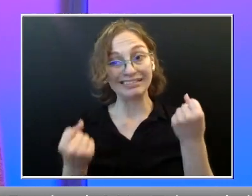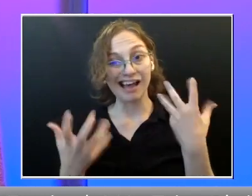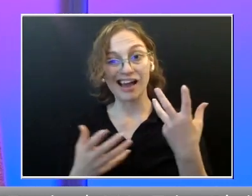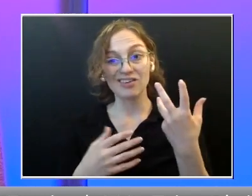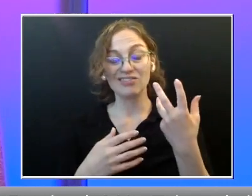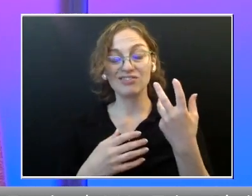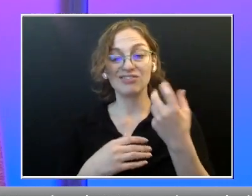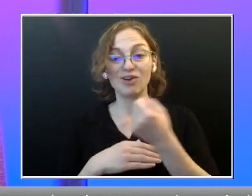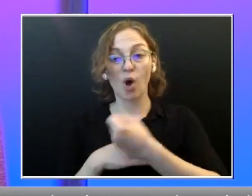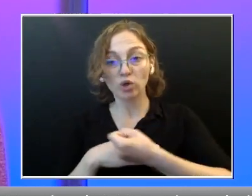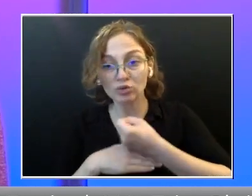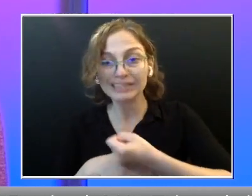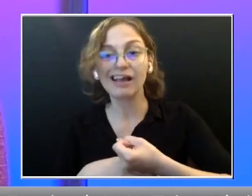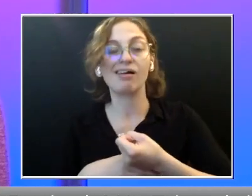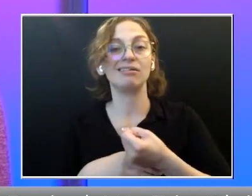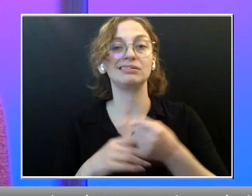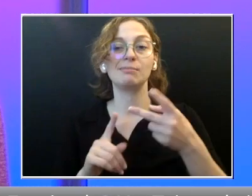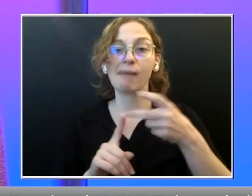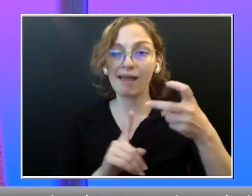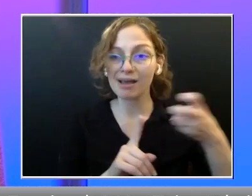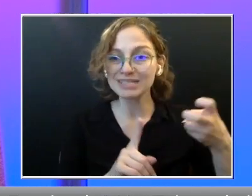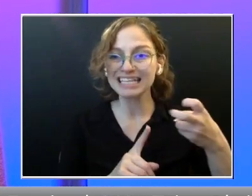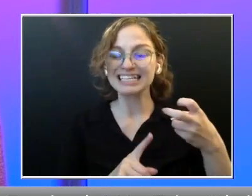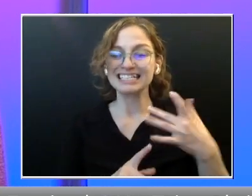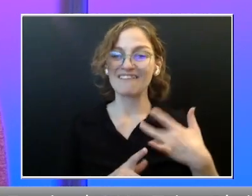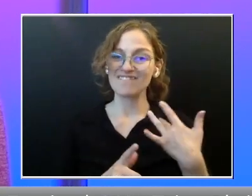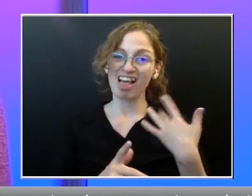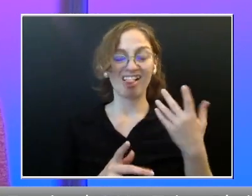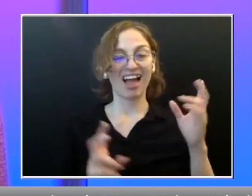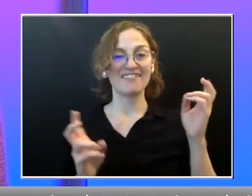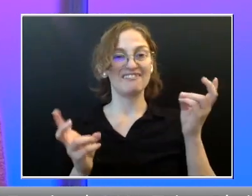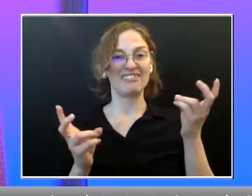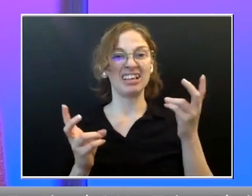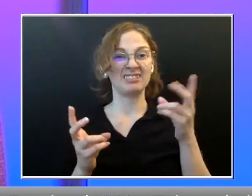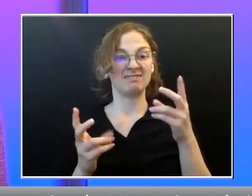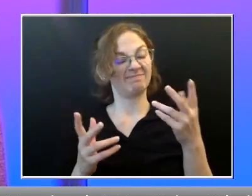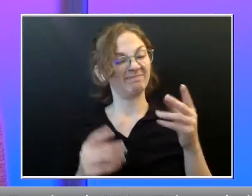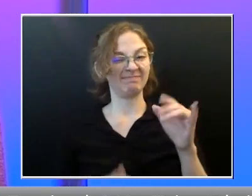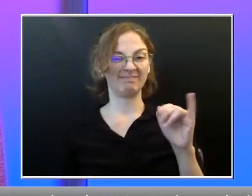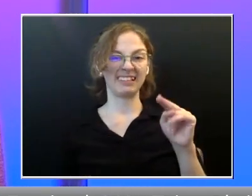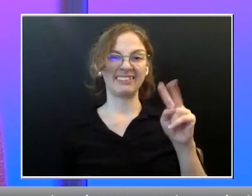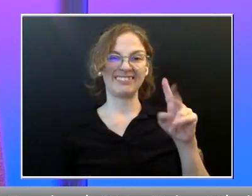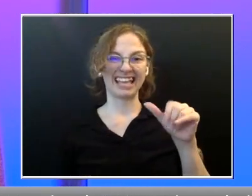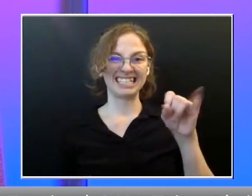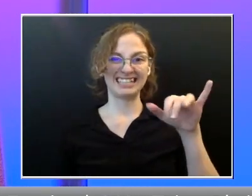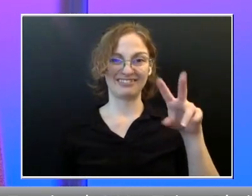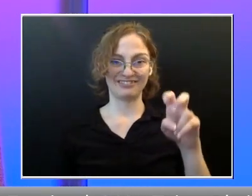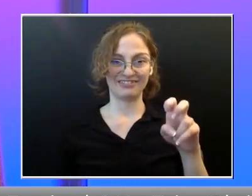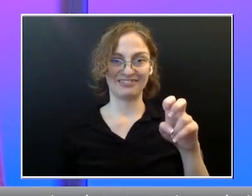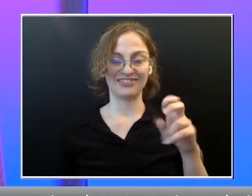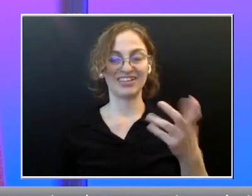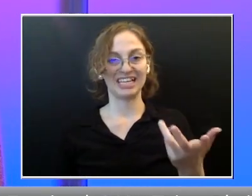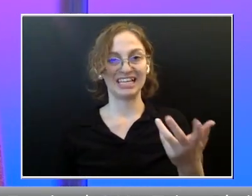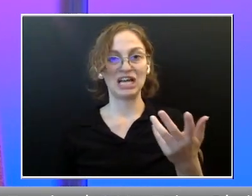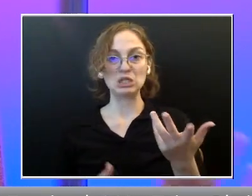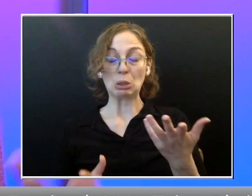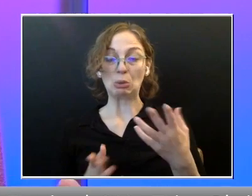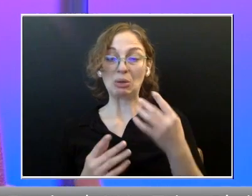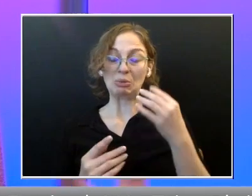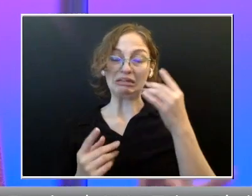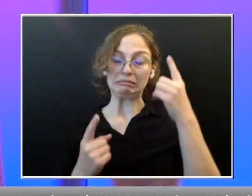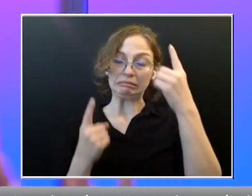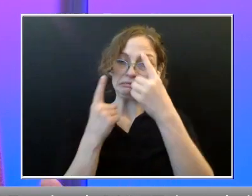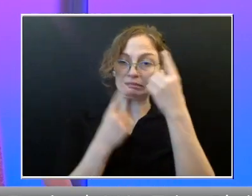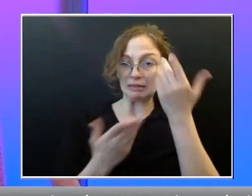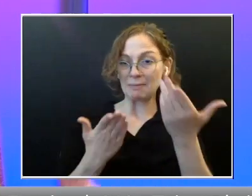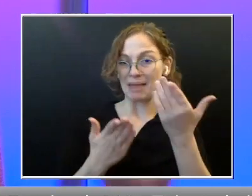invasive office procedure type things. And so we just had a conversation of maybe we consider a hysterectomy. And then also